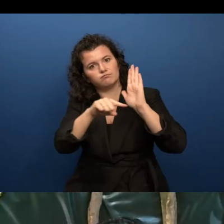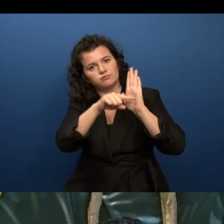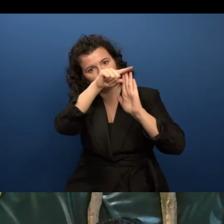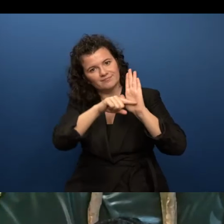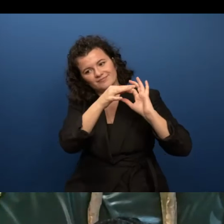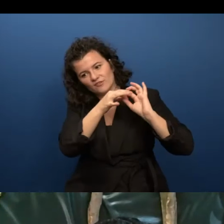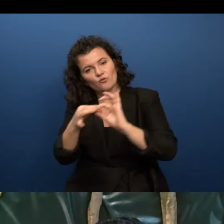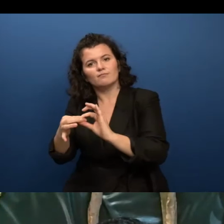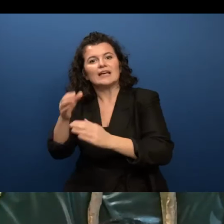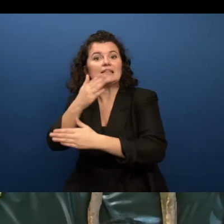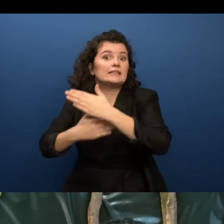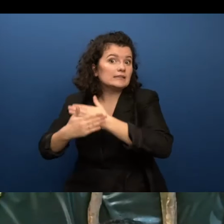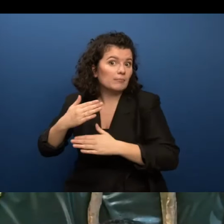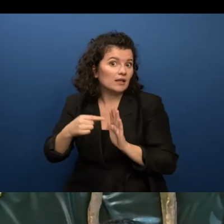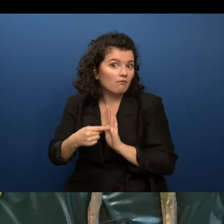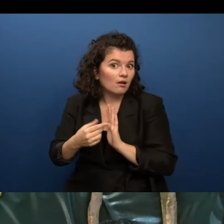we share them like